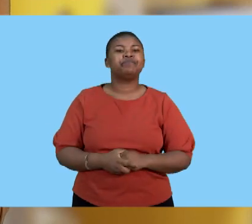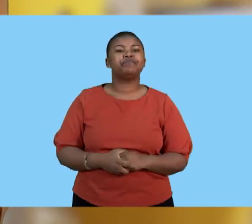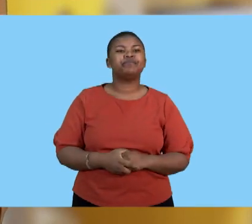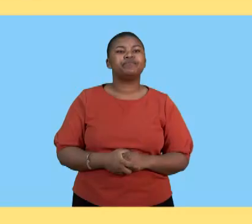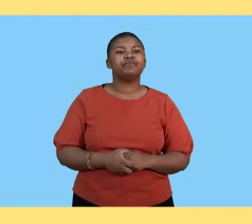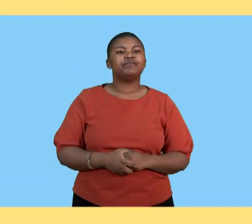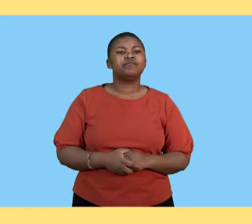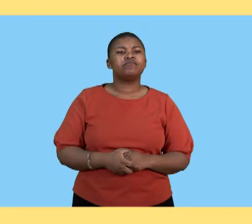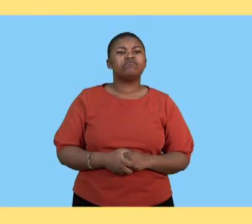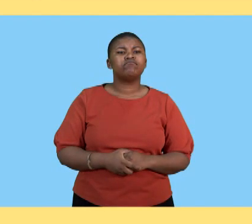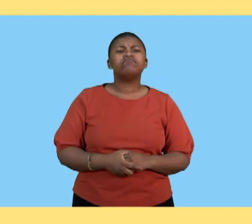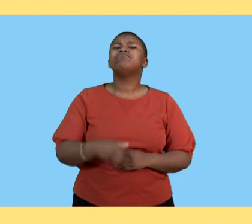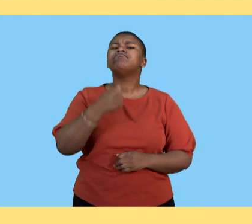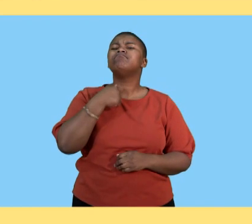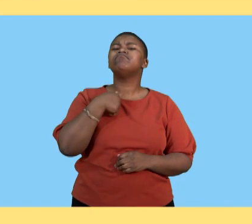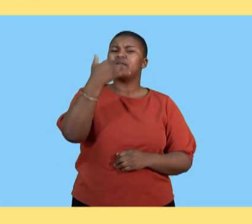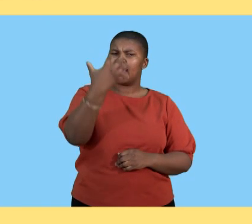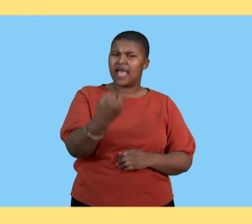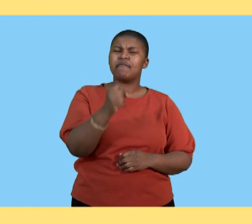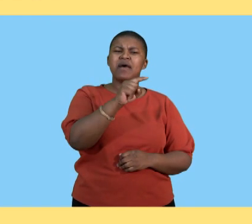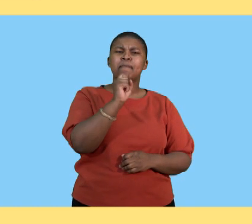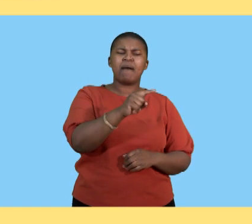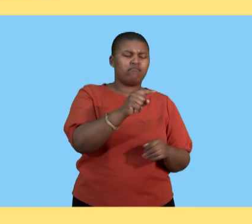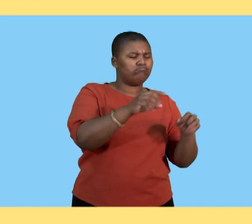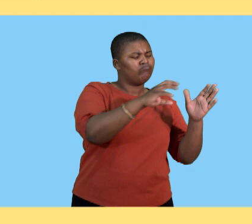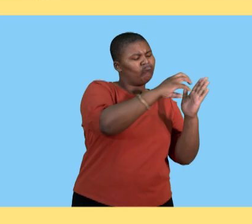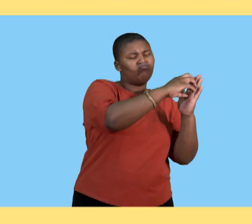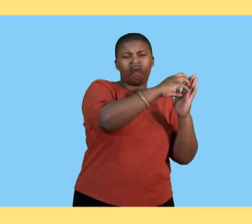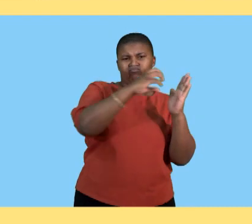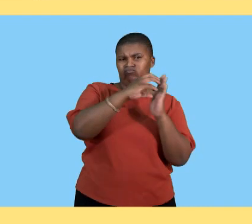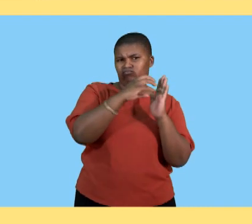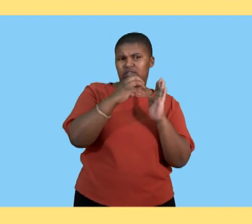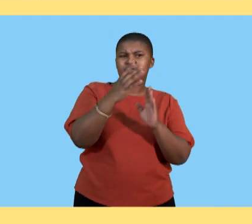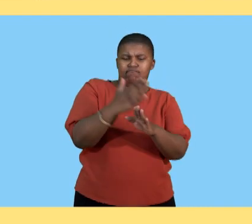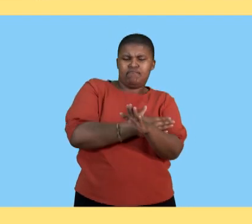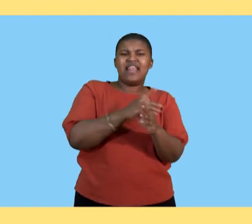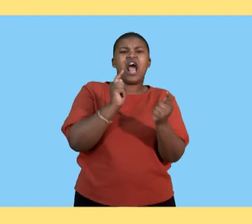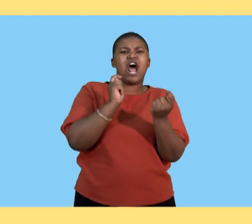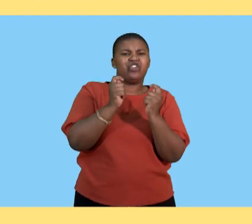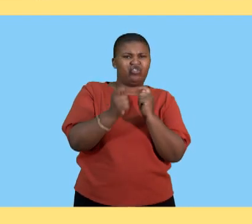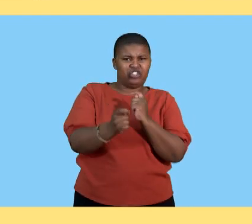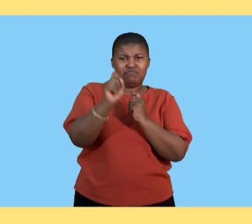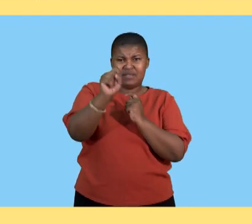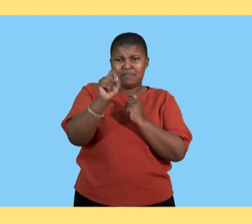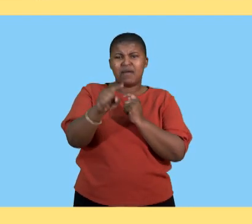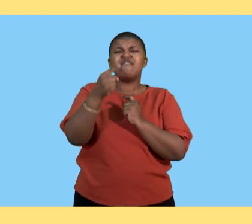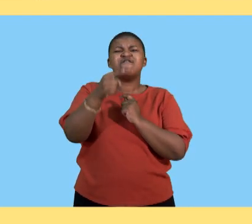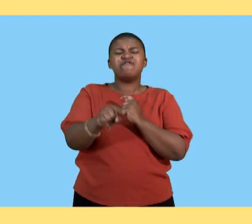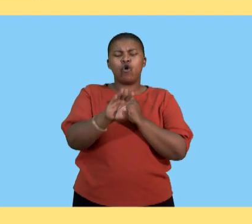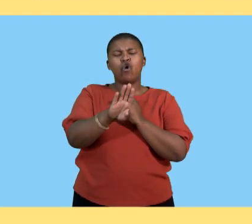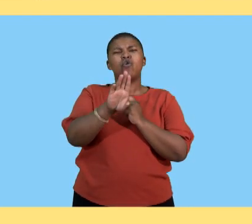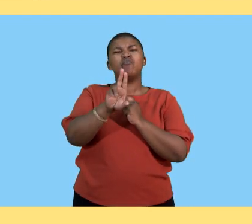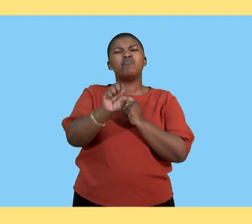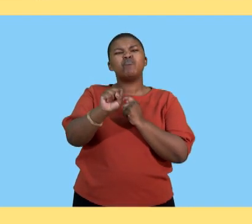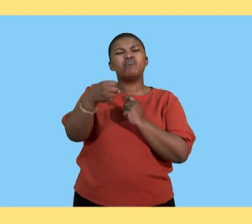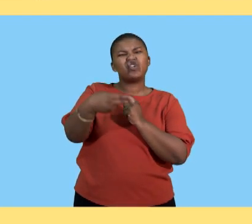follows. We have an extract, so this is only an extract, pre-adjustment trial balance of Bush stores